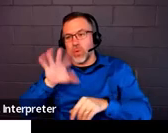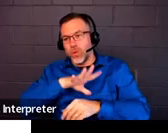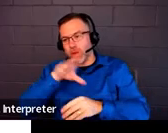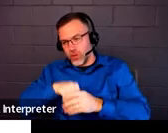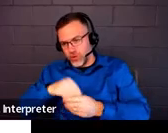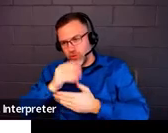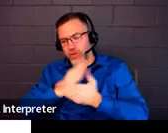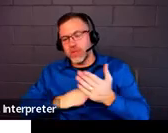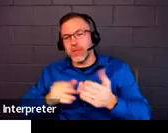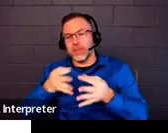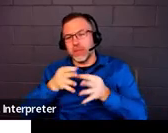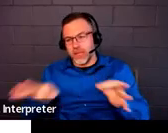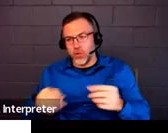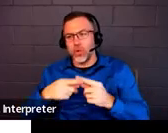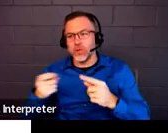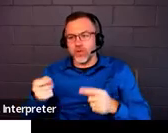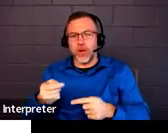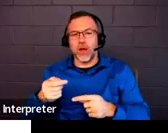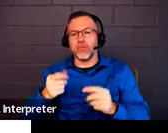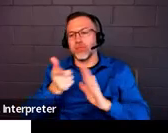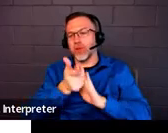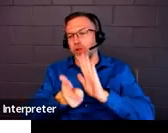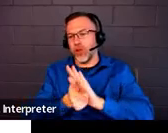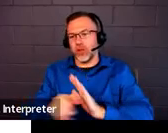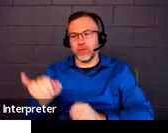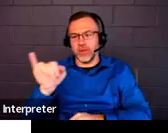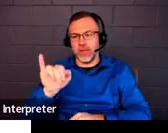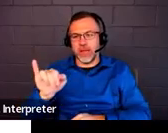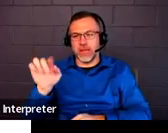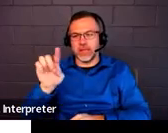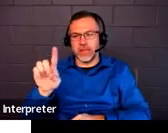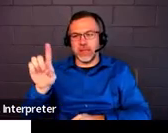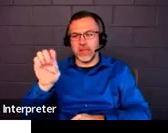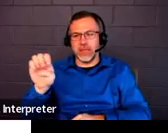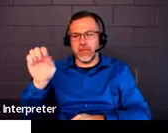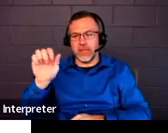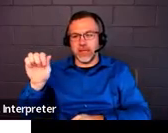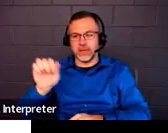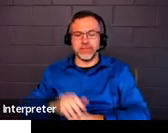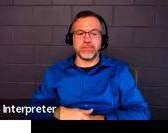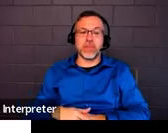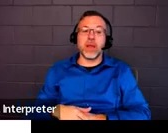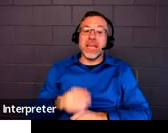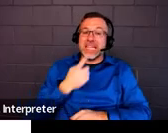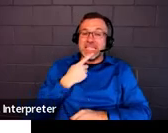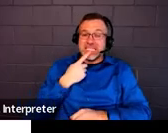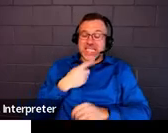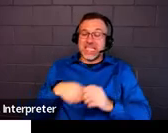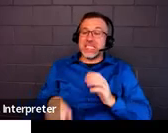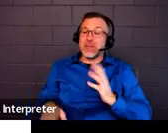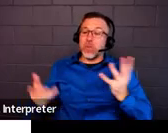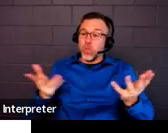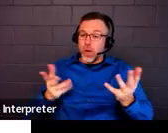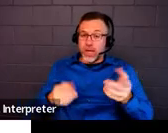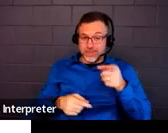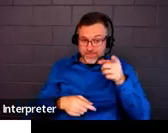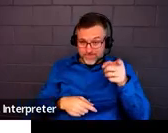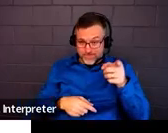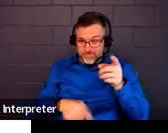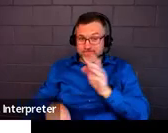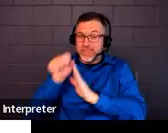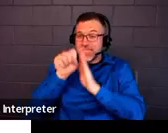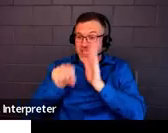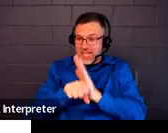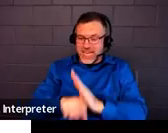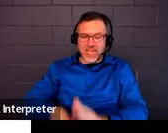language from IDEA. So a state must provide alternate